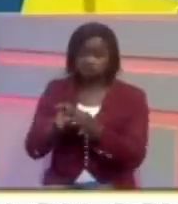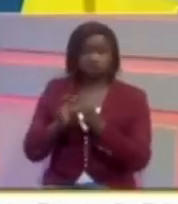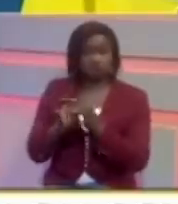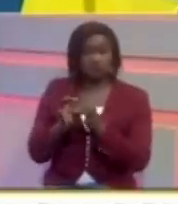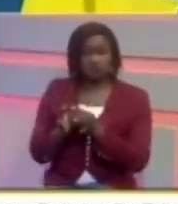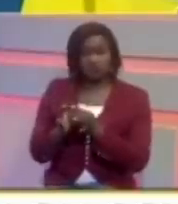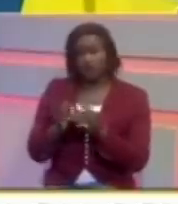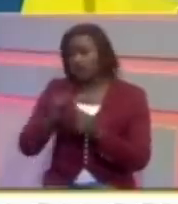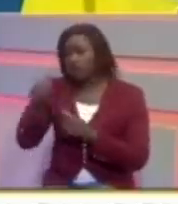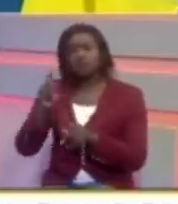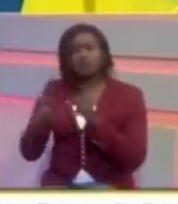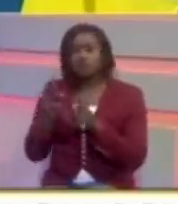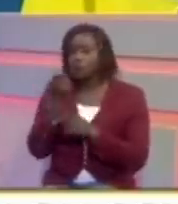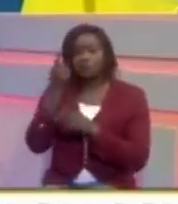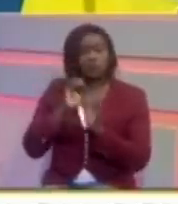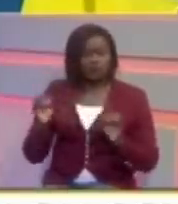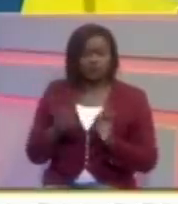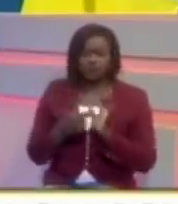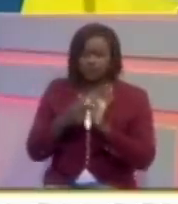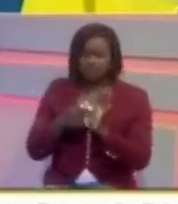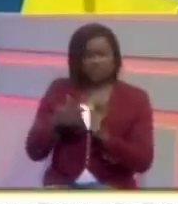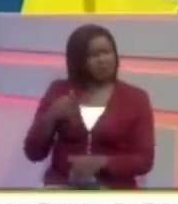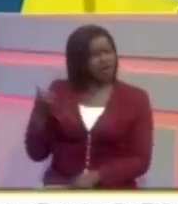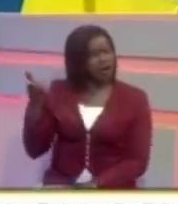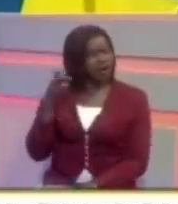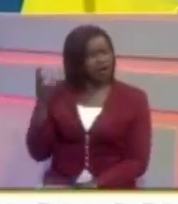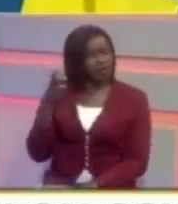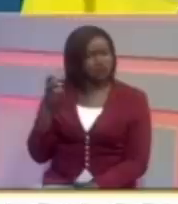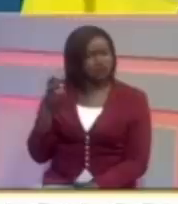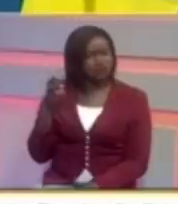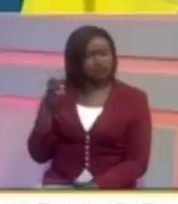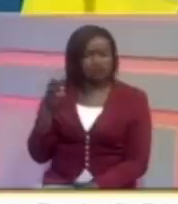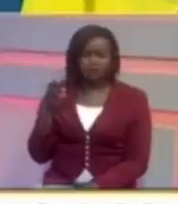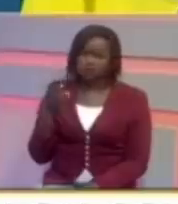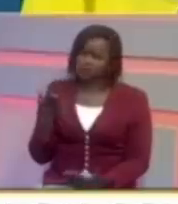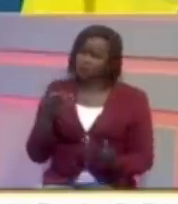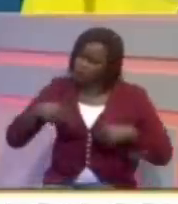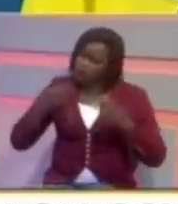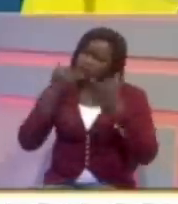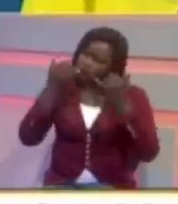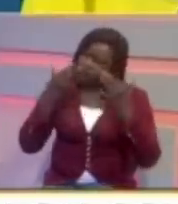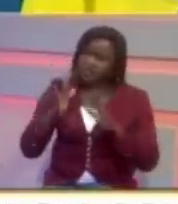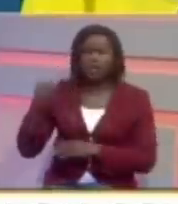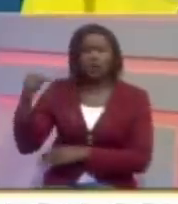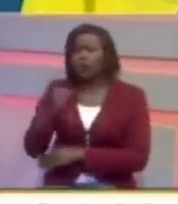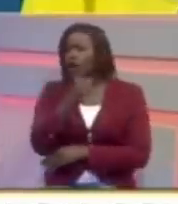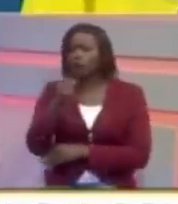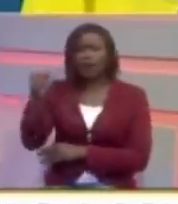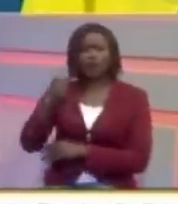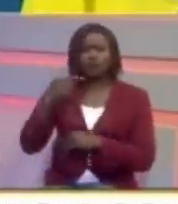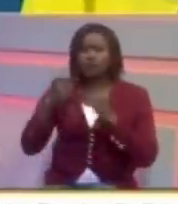others. Like, for instance, I have heard that we have said, don't move around with private